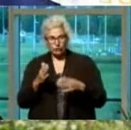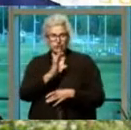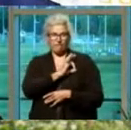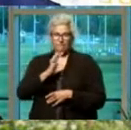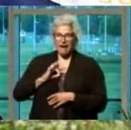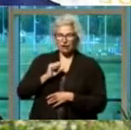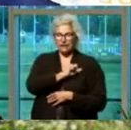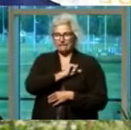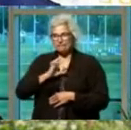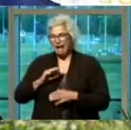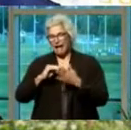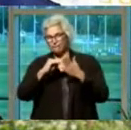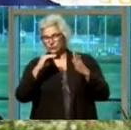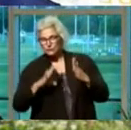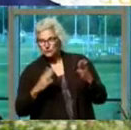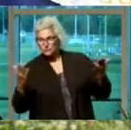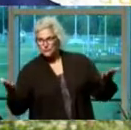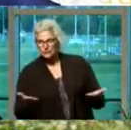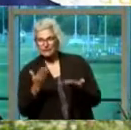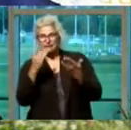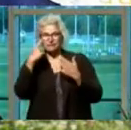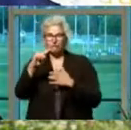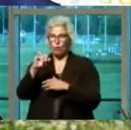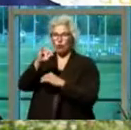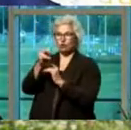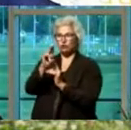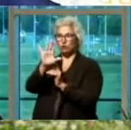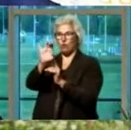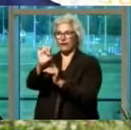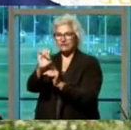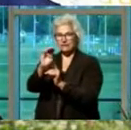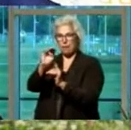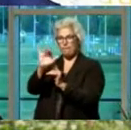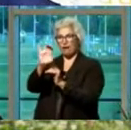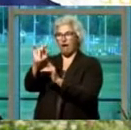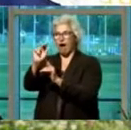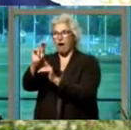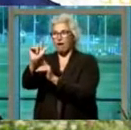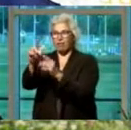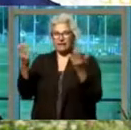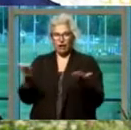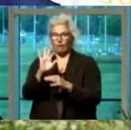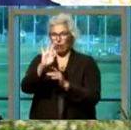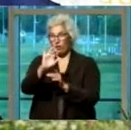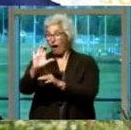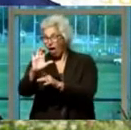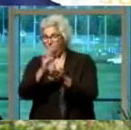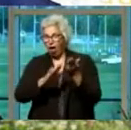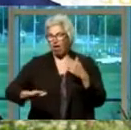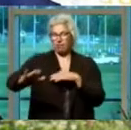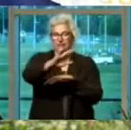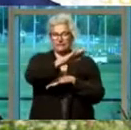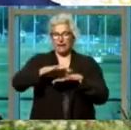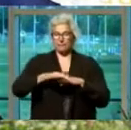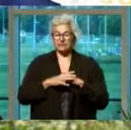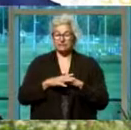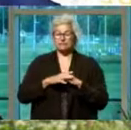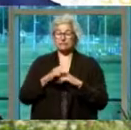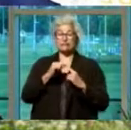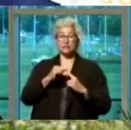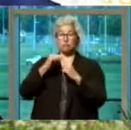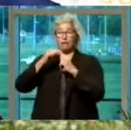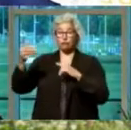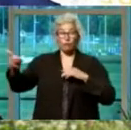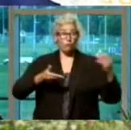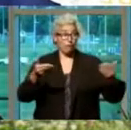faculty, staff, and students, and on behalf of President Joyce McConnell here at our Fort Collins campus. A special welcome to members